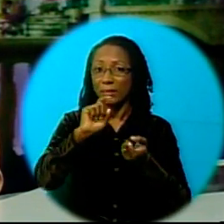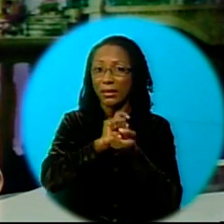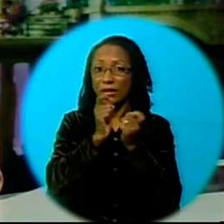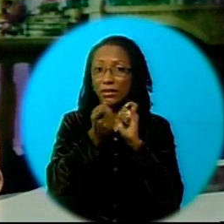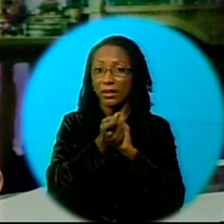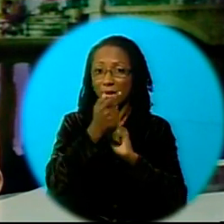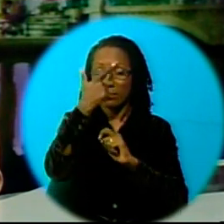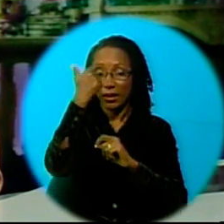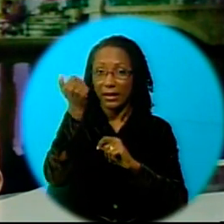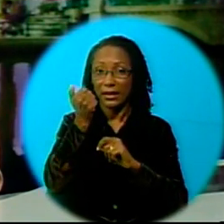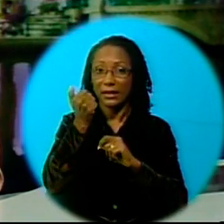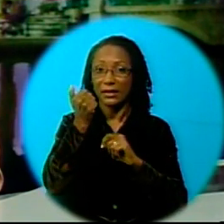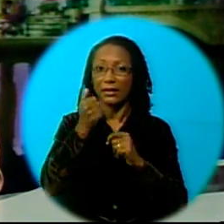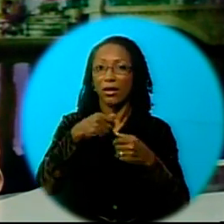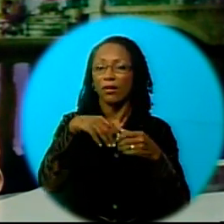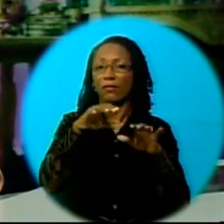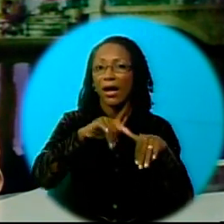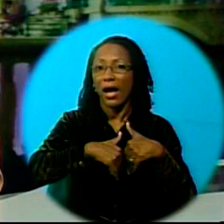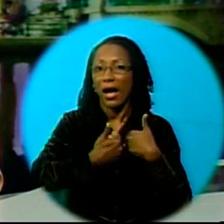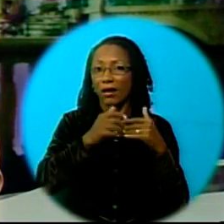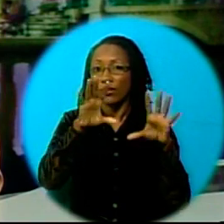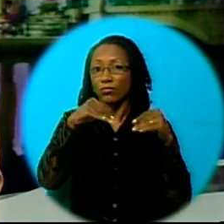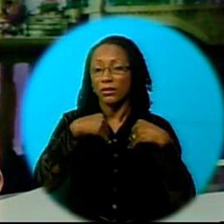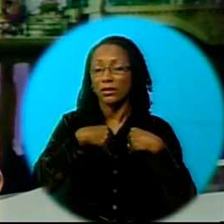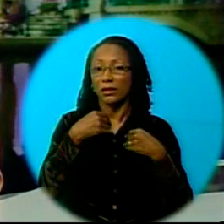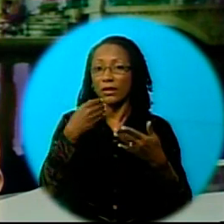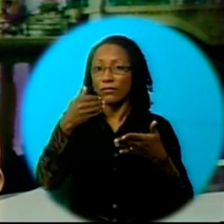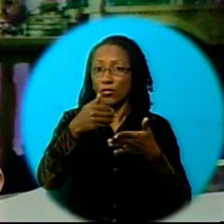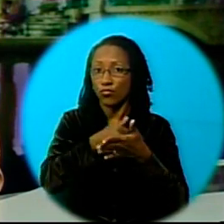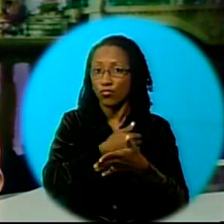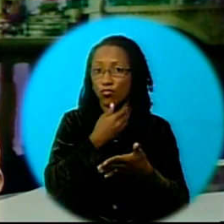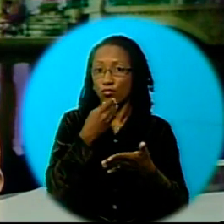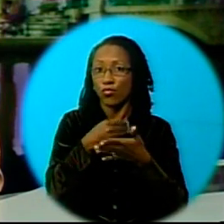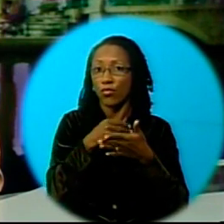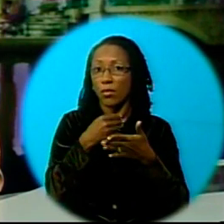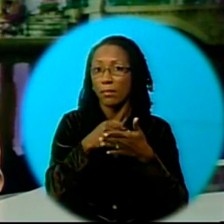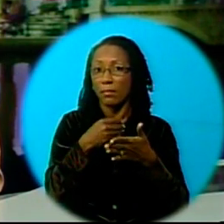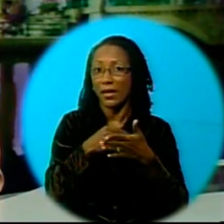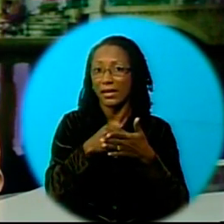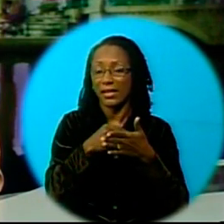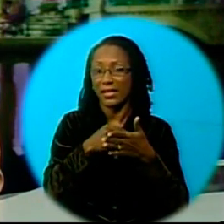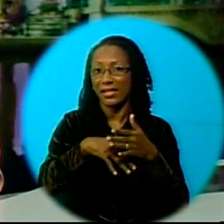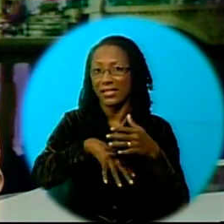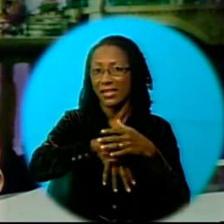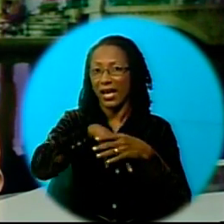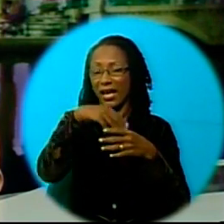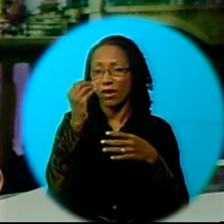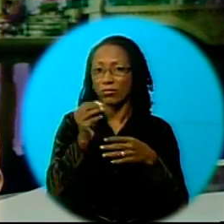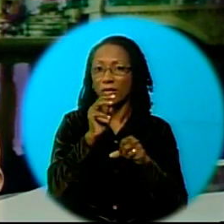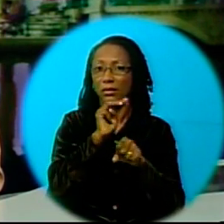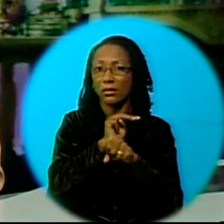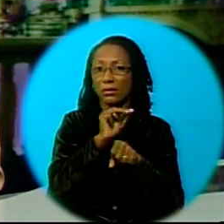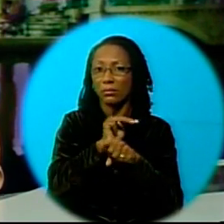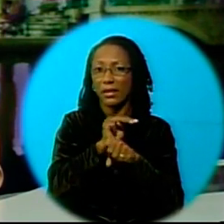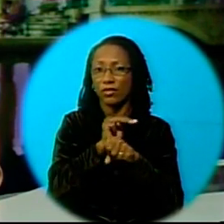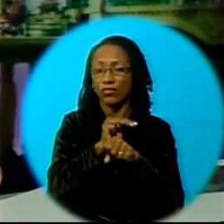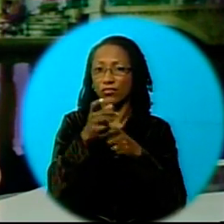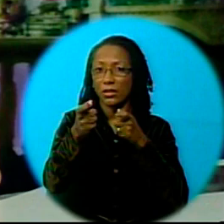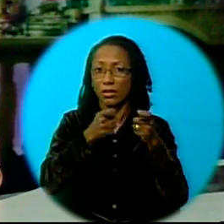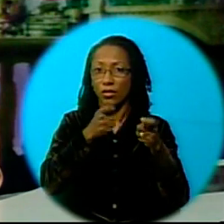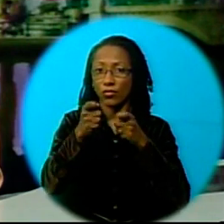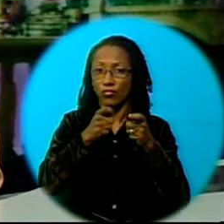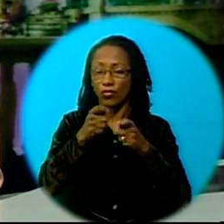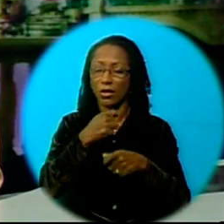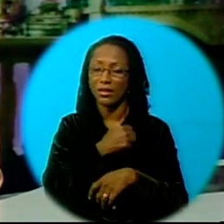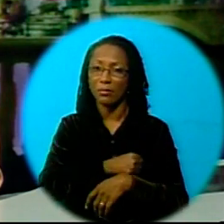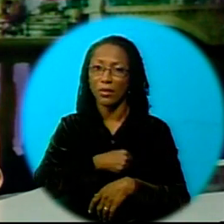of the disbursement mechanisms of the new funding source, which falls outside the ministry's ambit. In apologizing